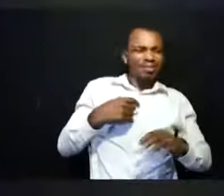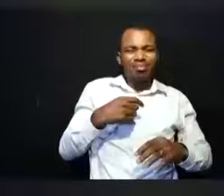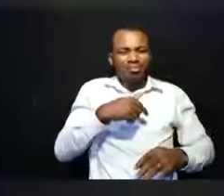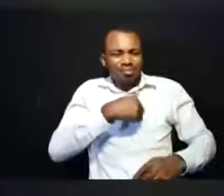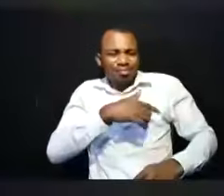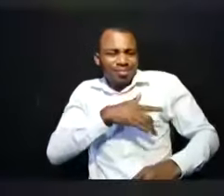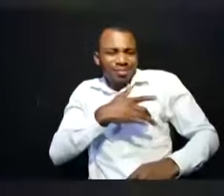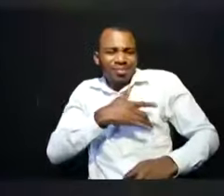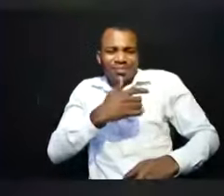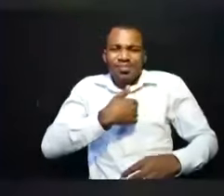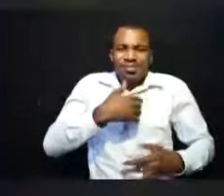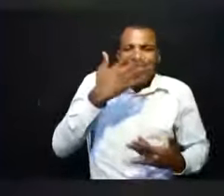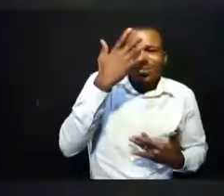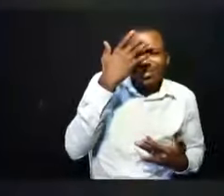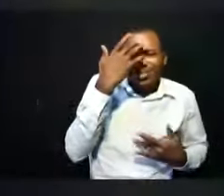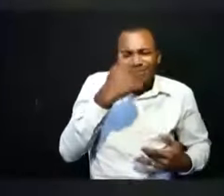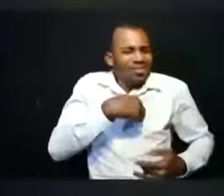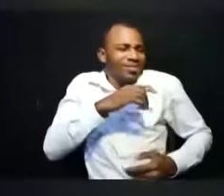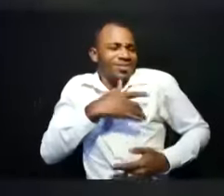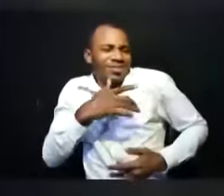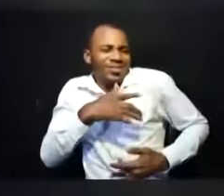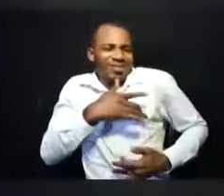I'm sick.